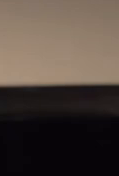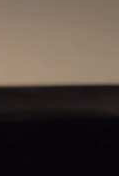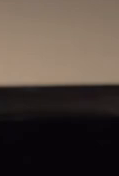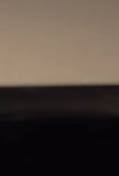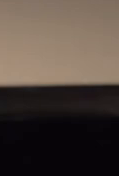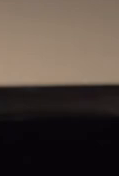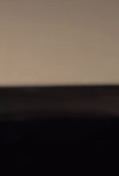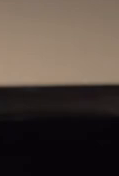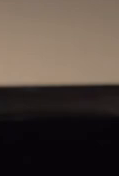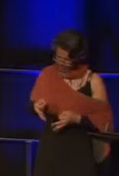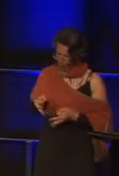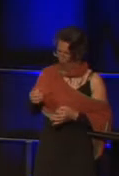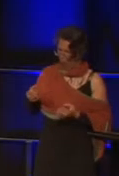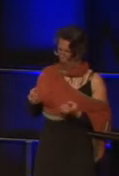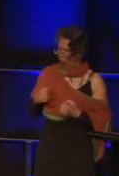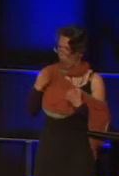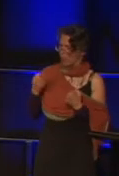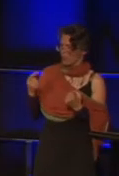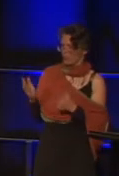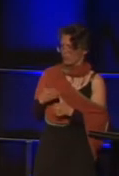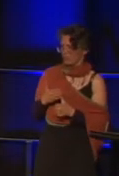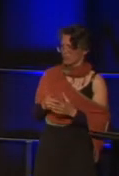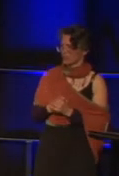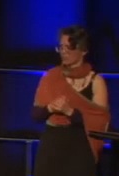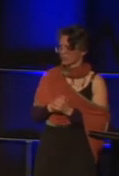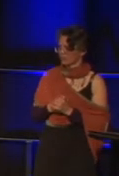first. Thanks, Jordan.